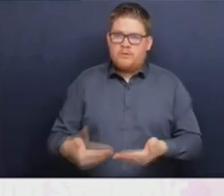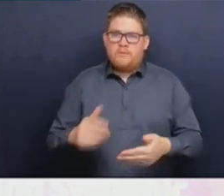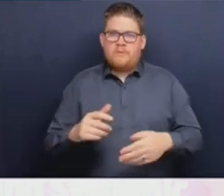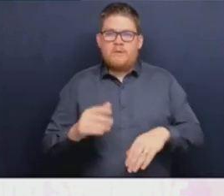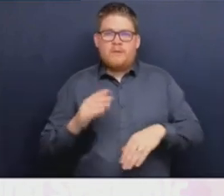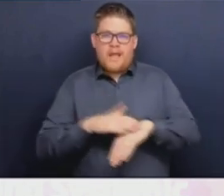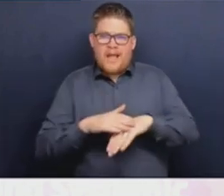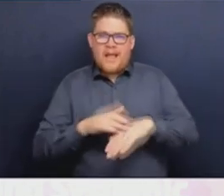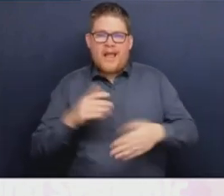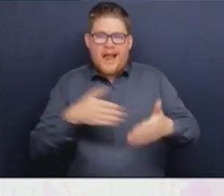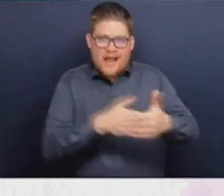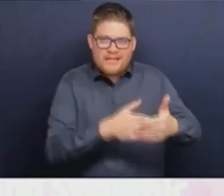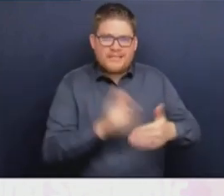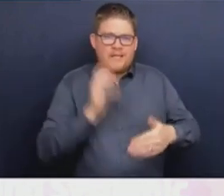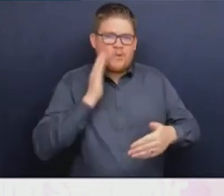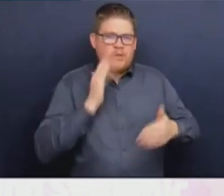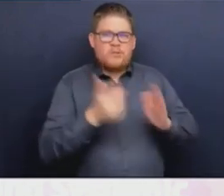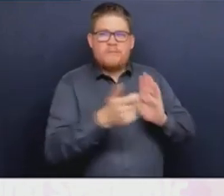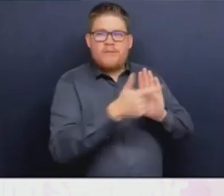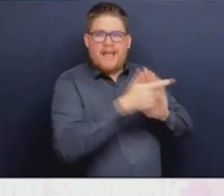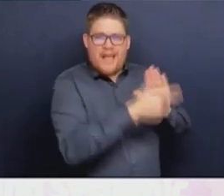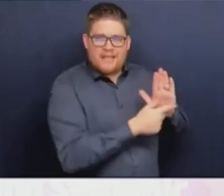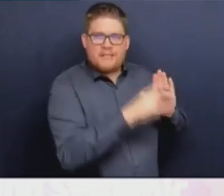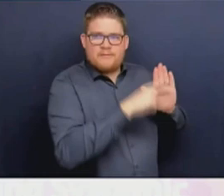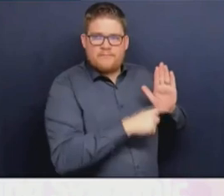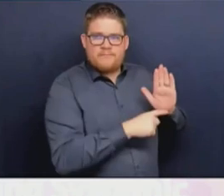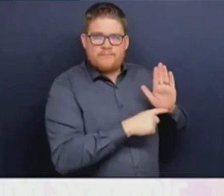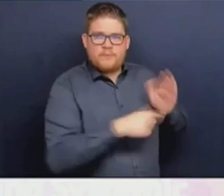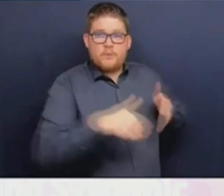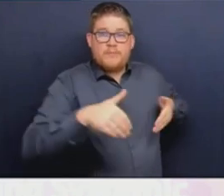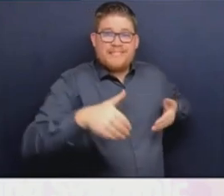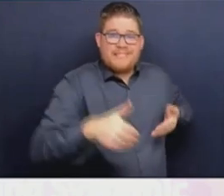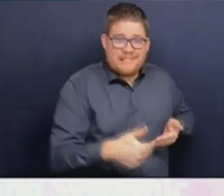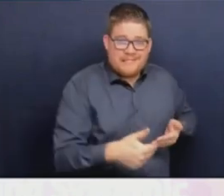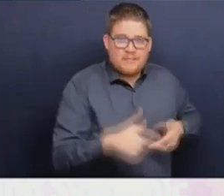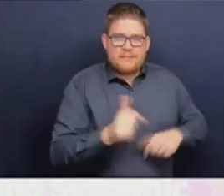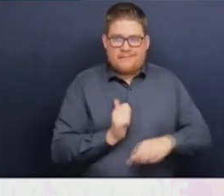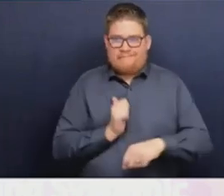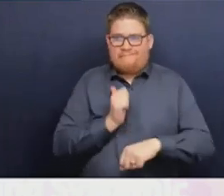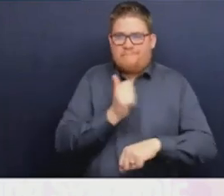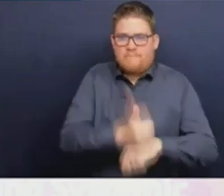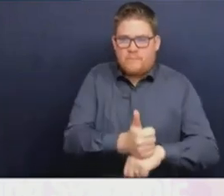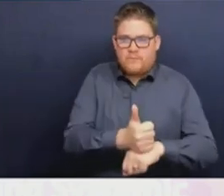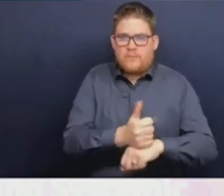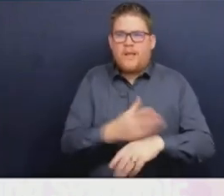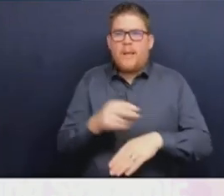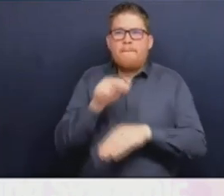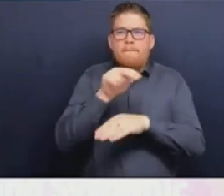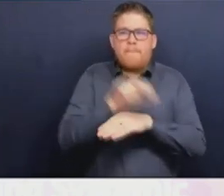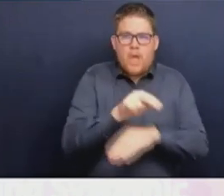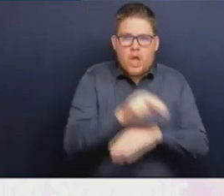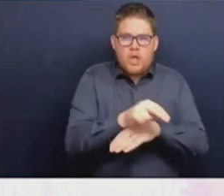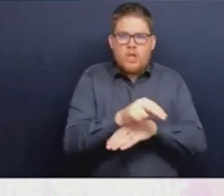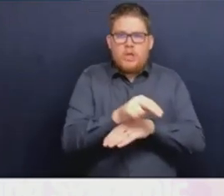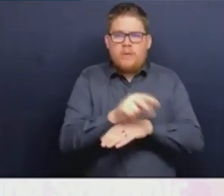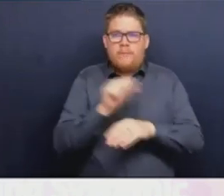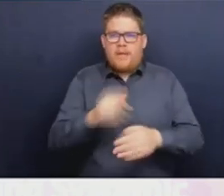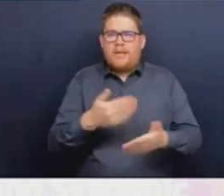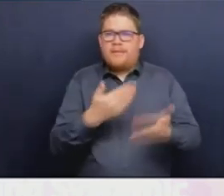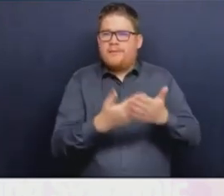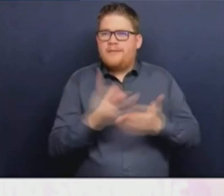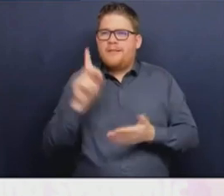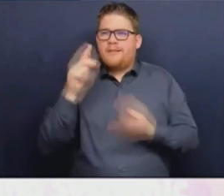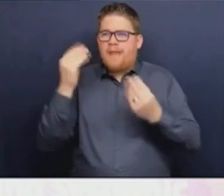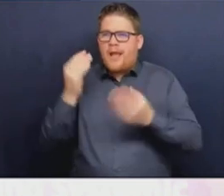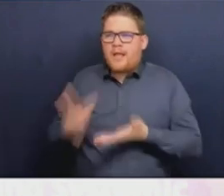the creation of this legislation and the implementation and the monitoring of the data as it comes forward. It was built on the In Plain